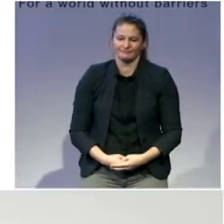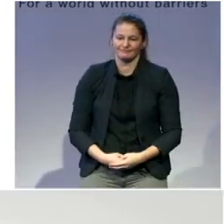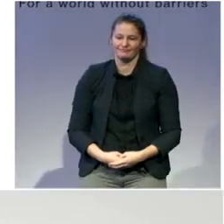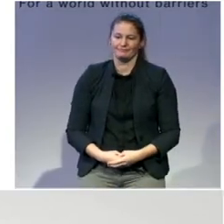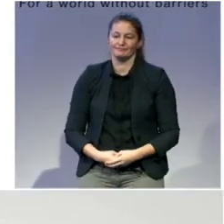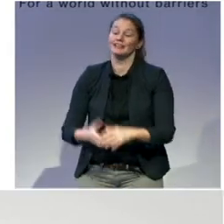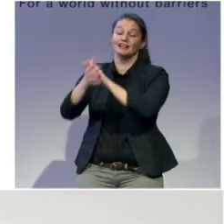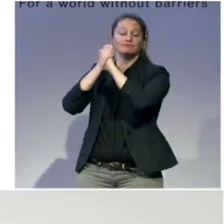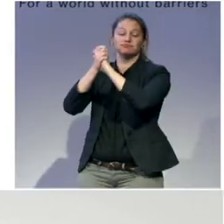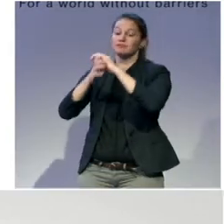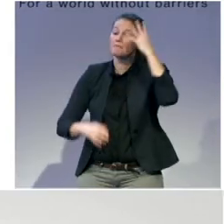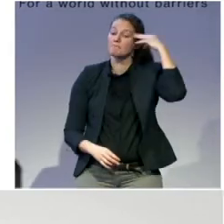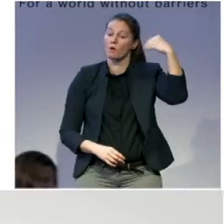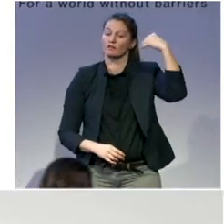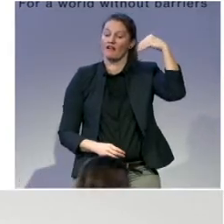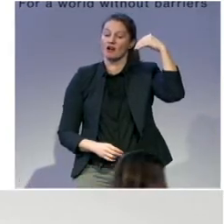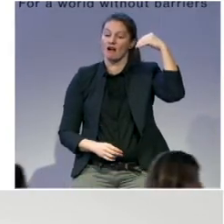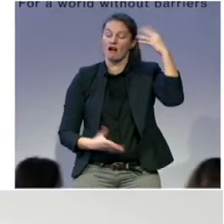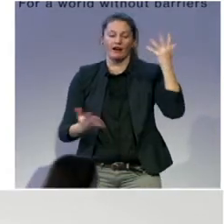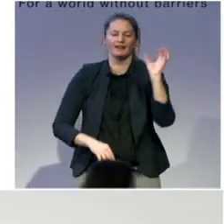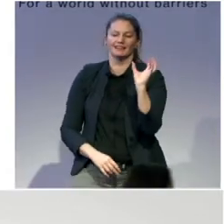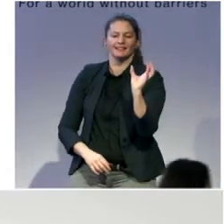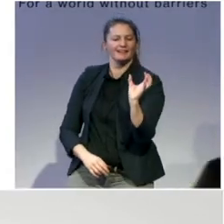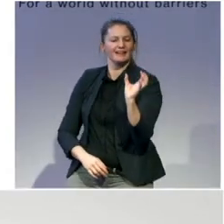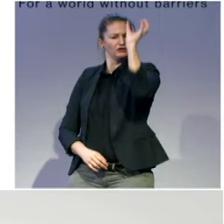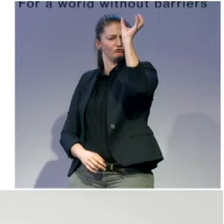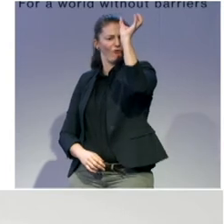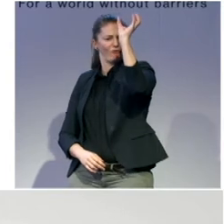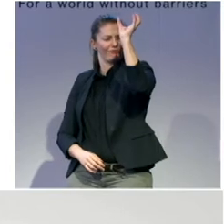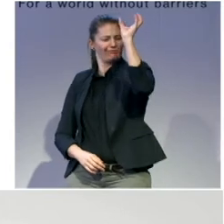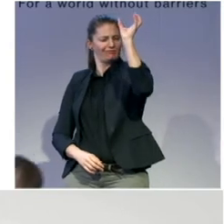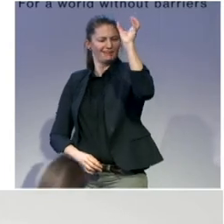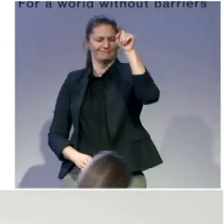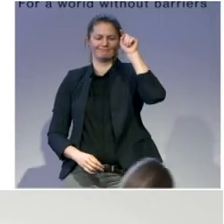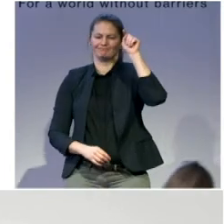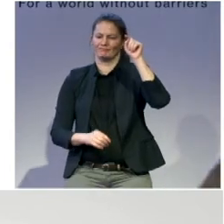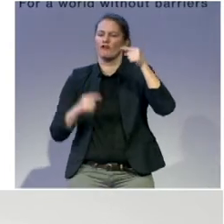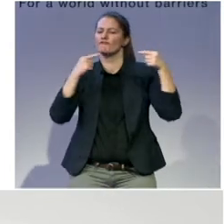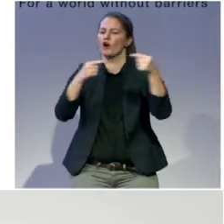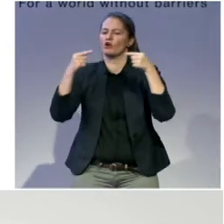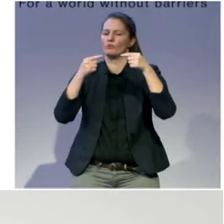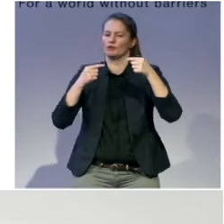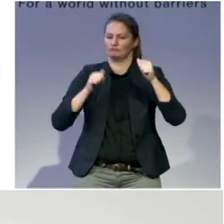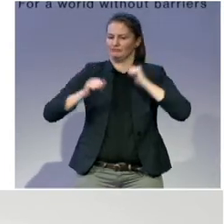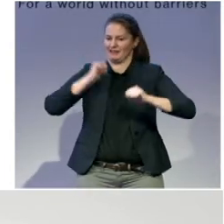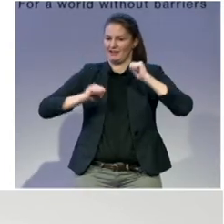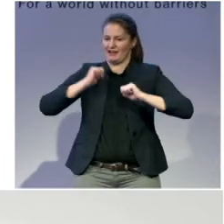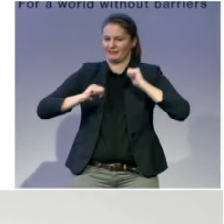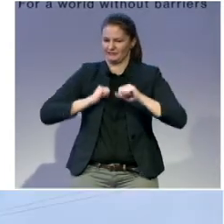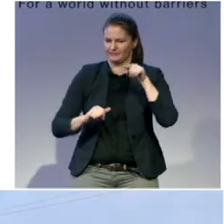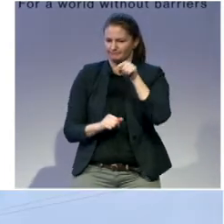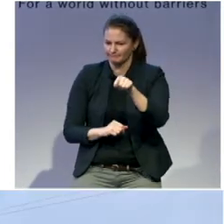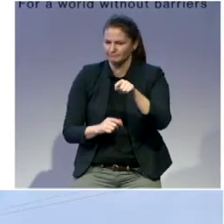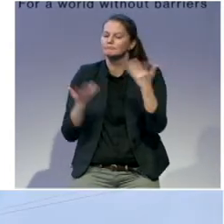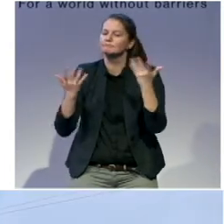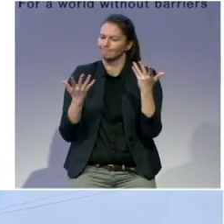Congratulations to Keystone Moldova and their Forum Theatre programme. Since 2012, Keystone Moldova has